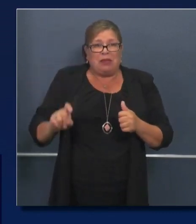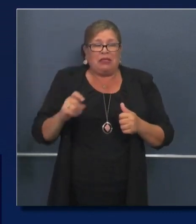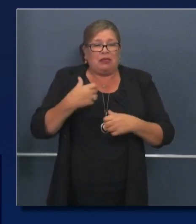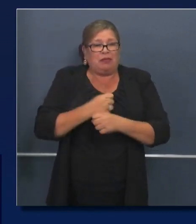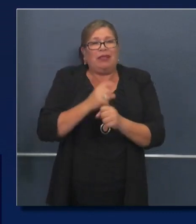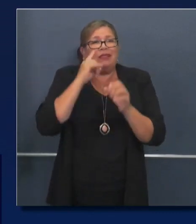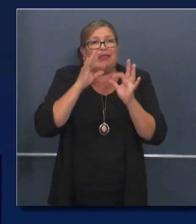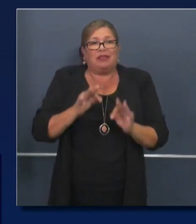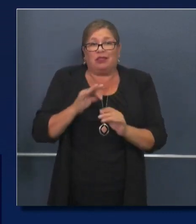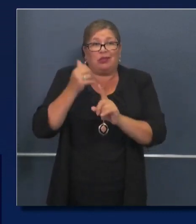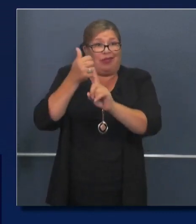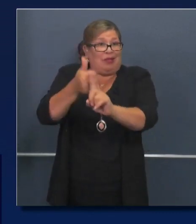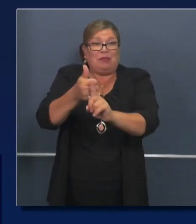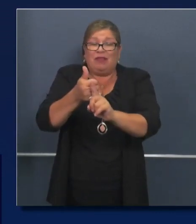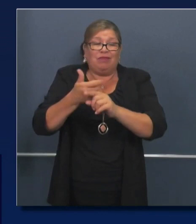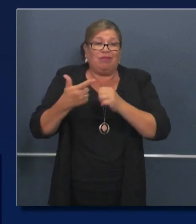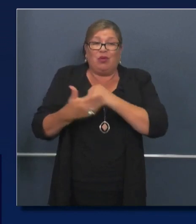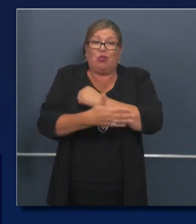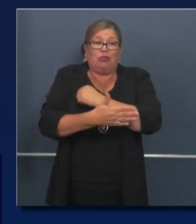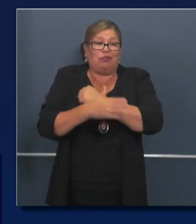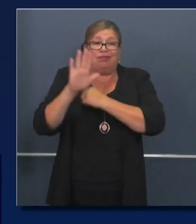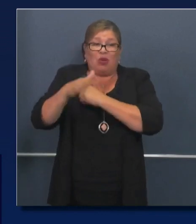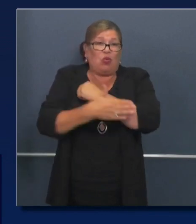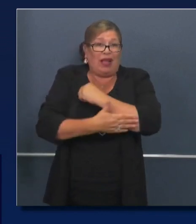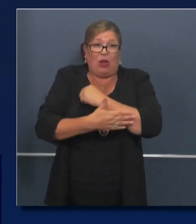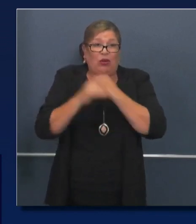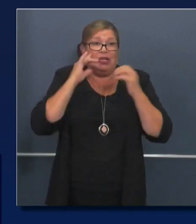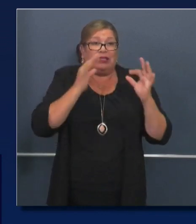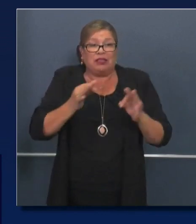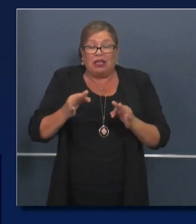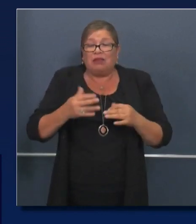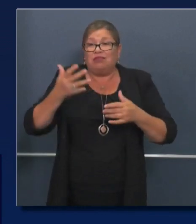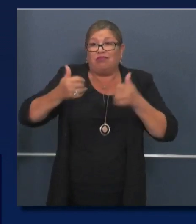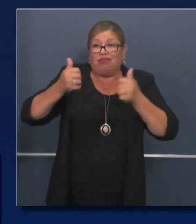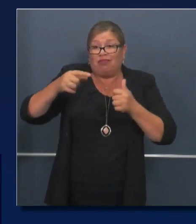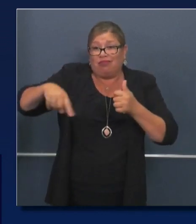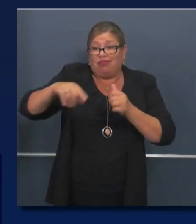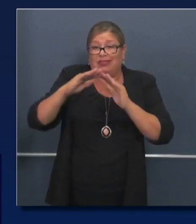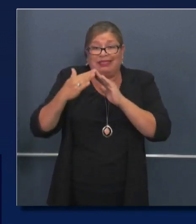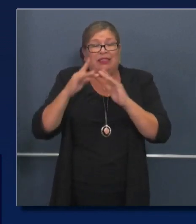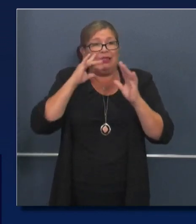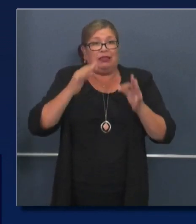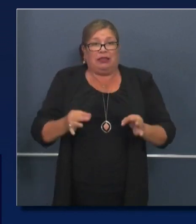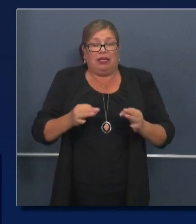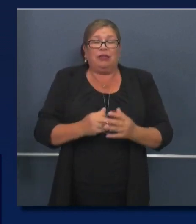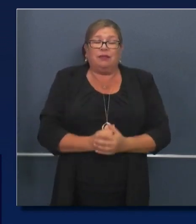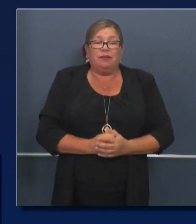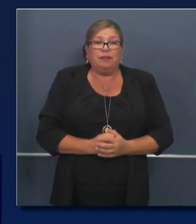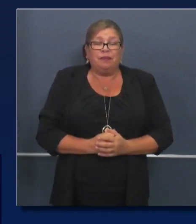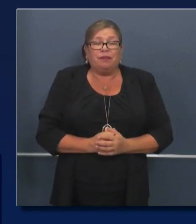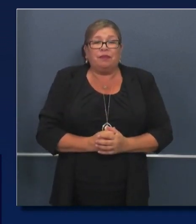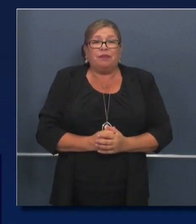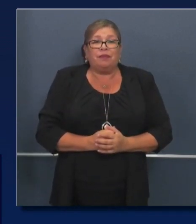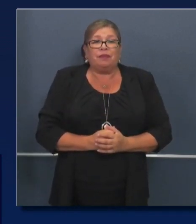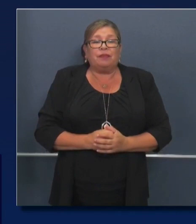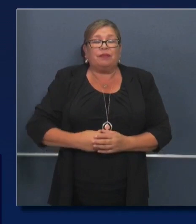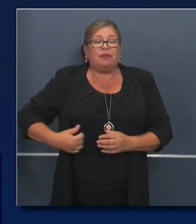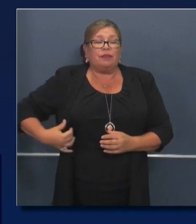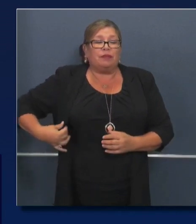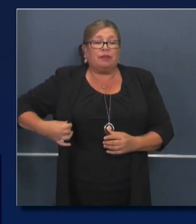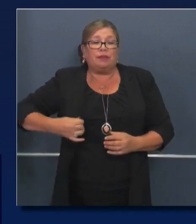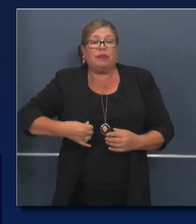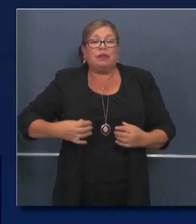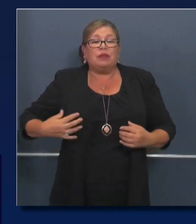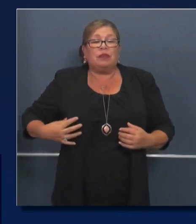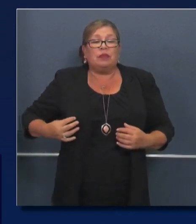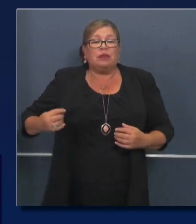made manifest at the local level. And it is a foundational predicate to which we advance as it relates to the issues